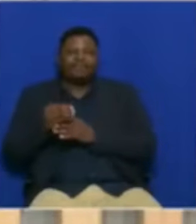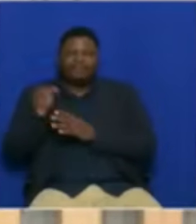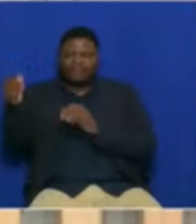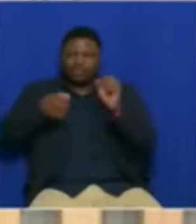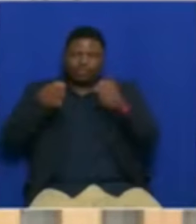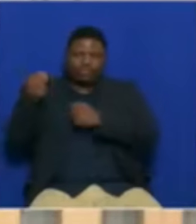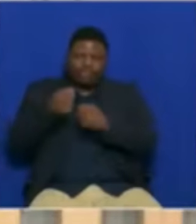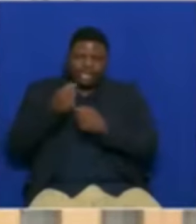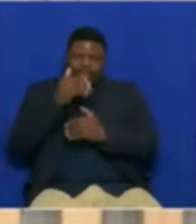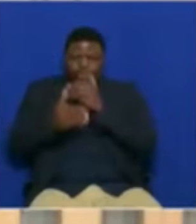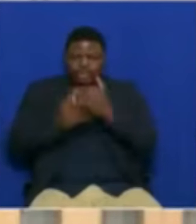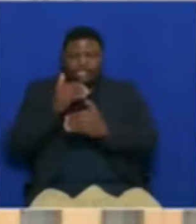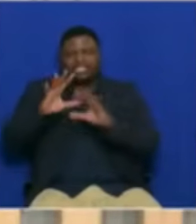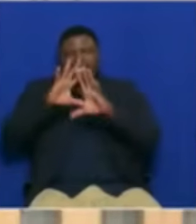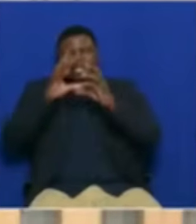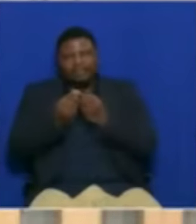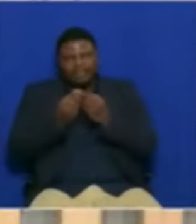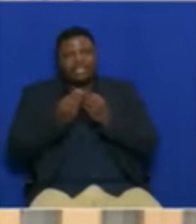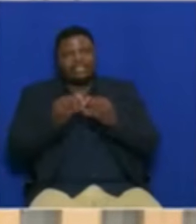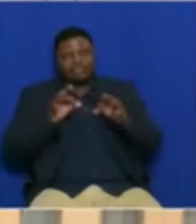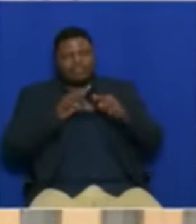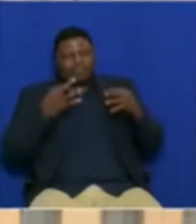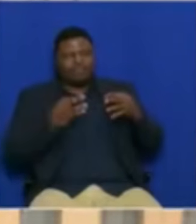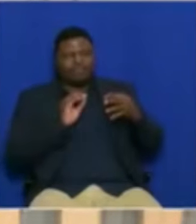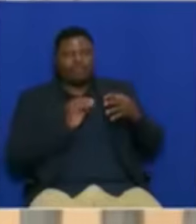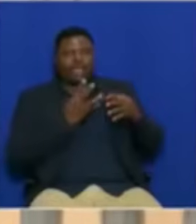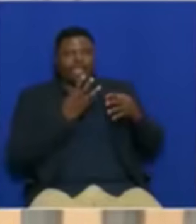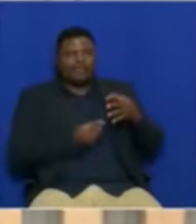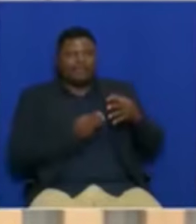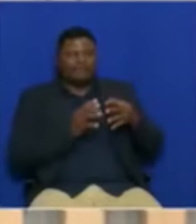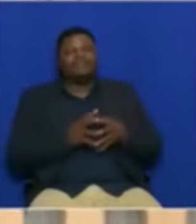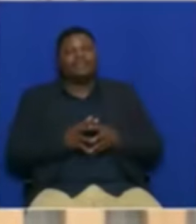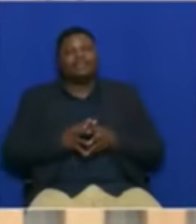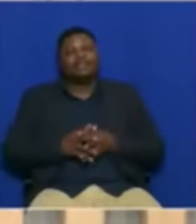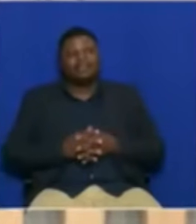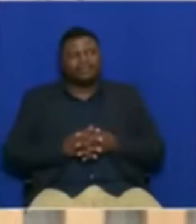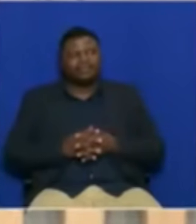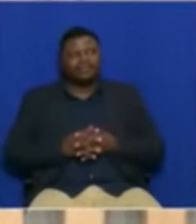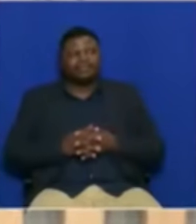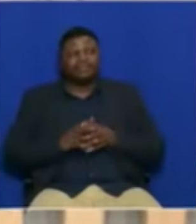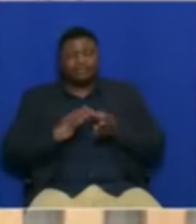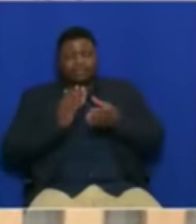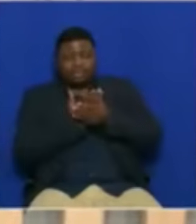In there, you will find under CJC